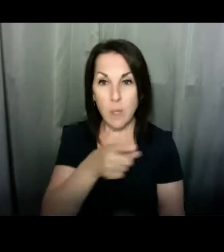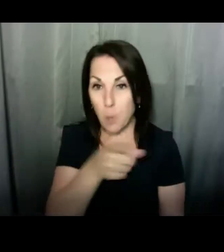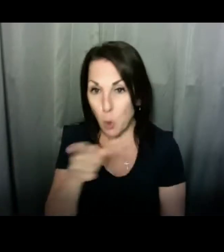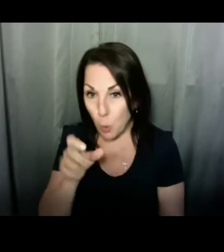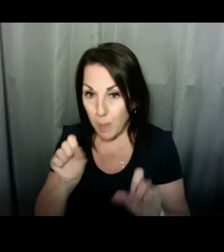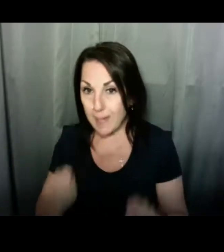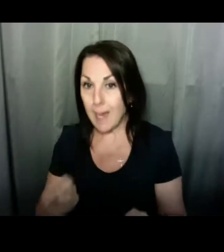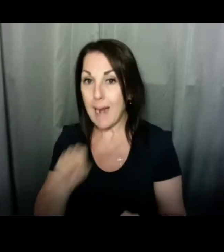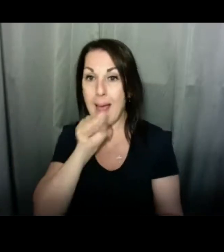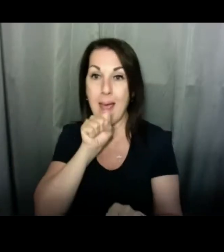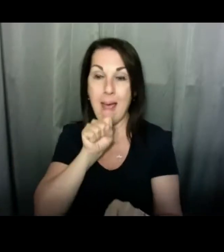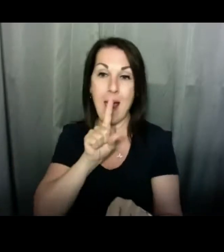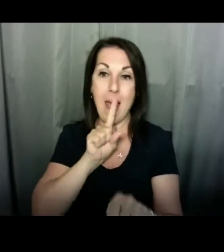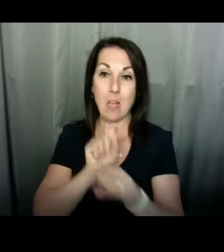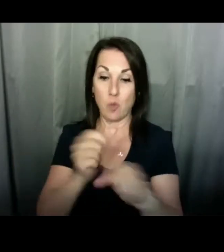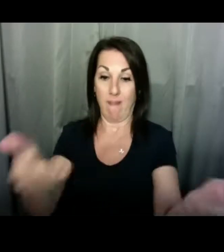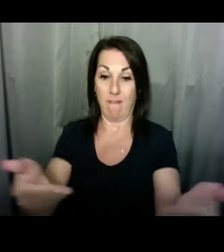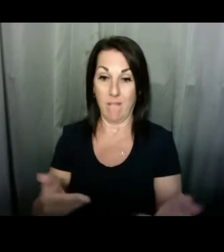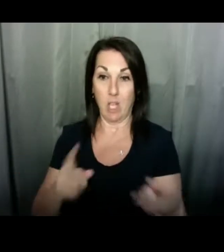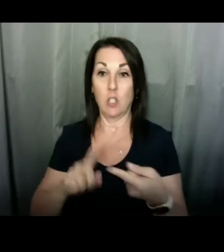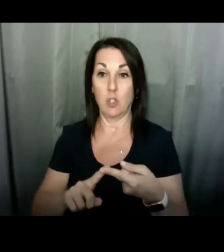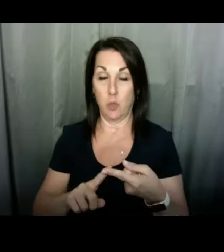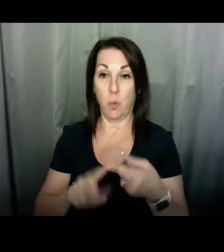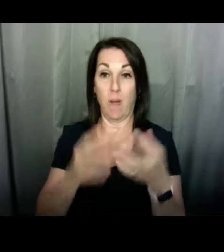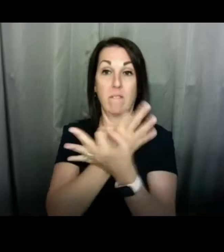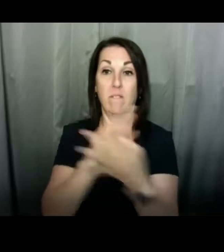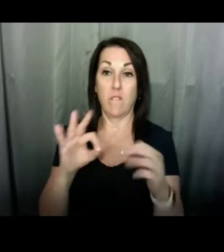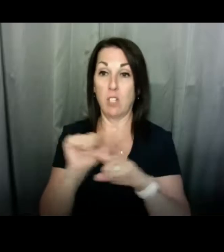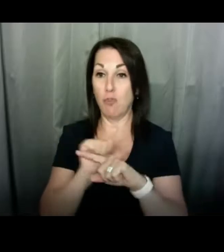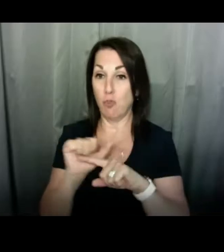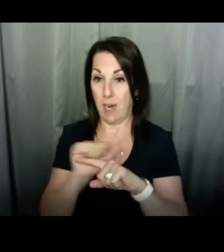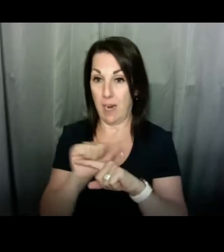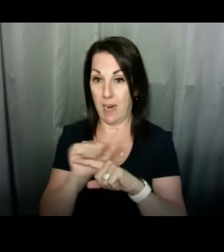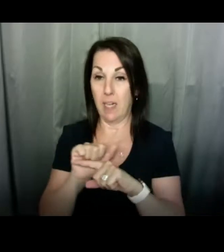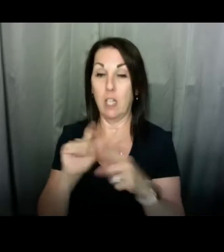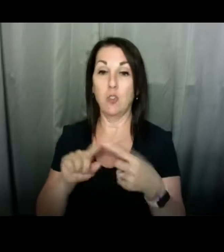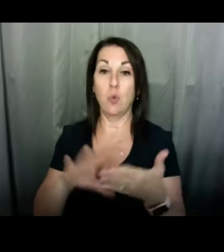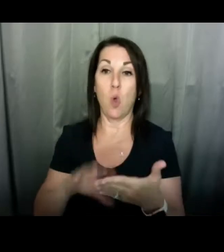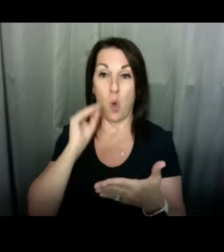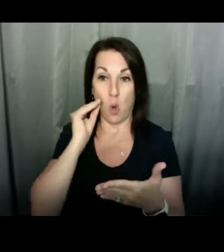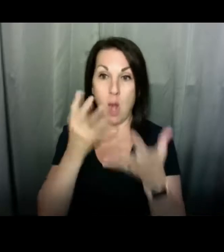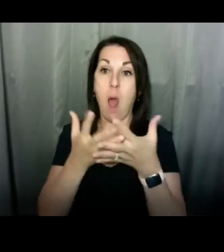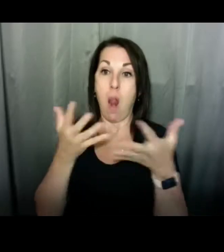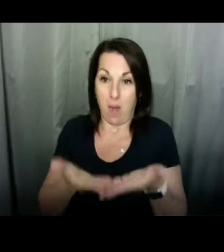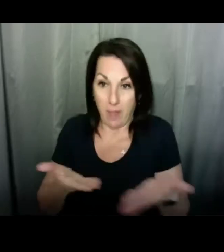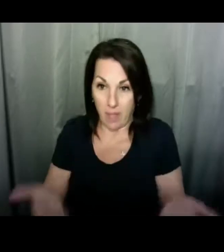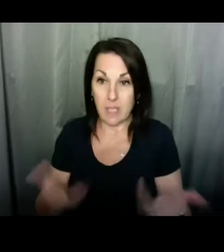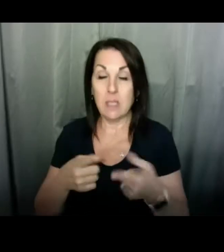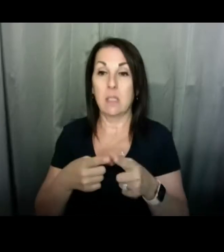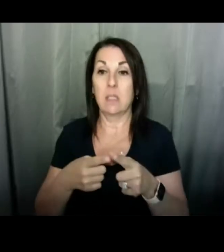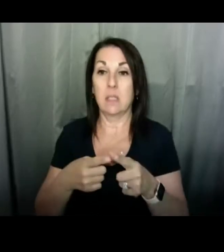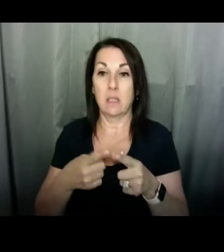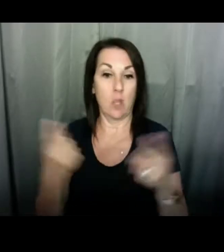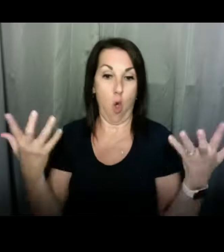actually invite you to a free training where you'll learn quite a lot of stuff that has been